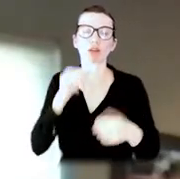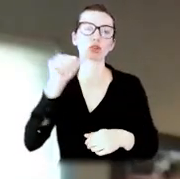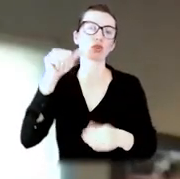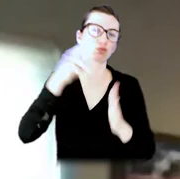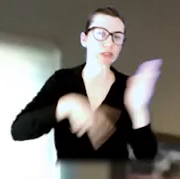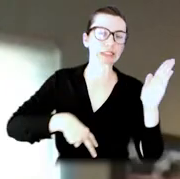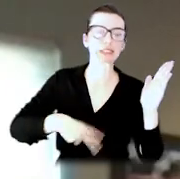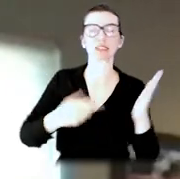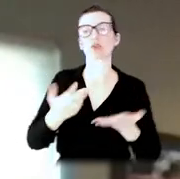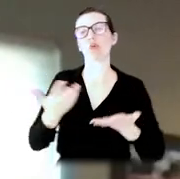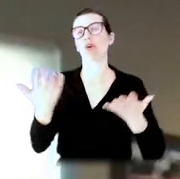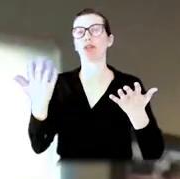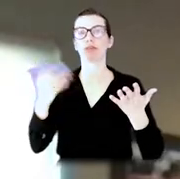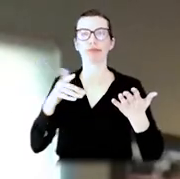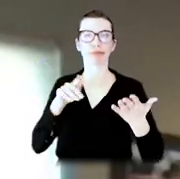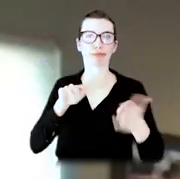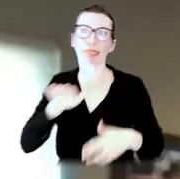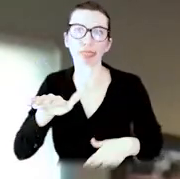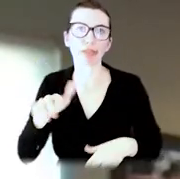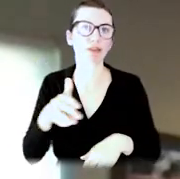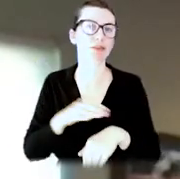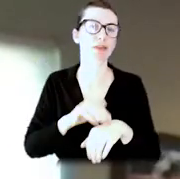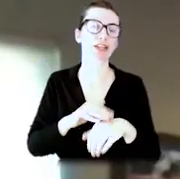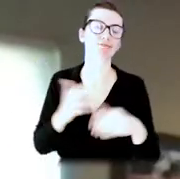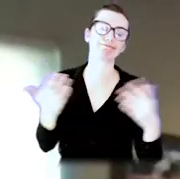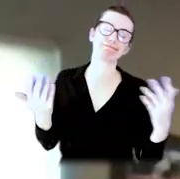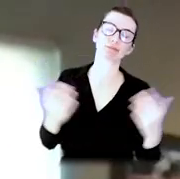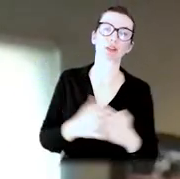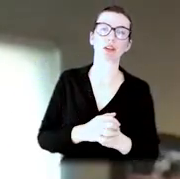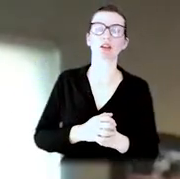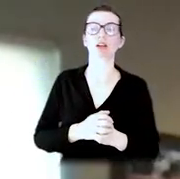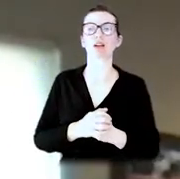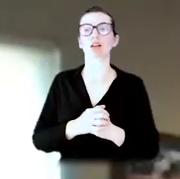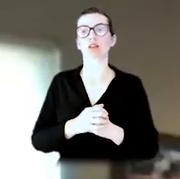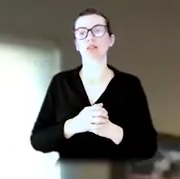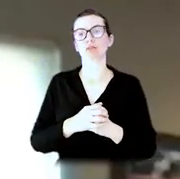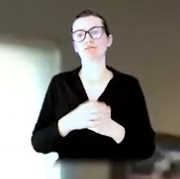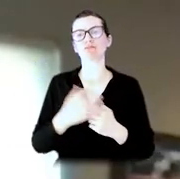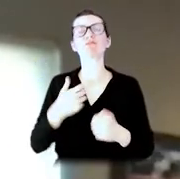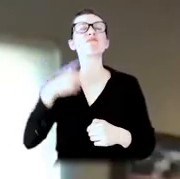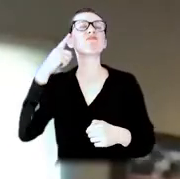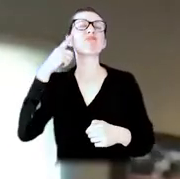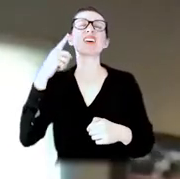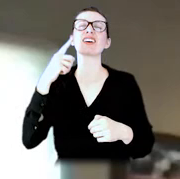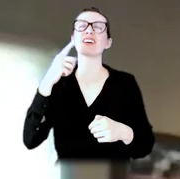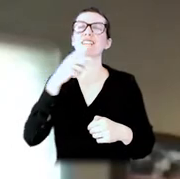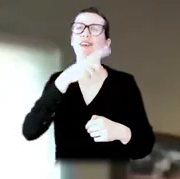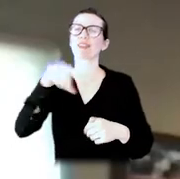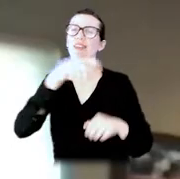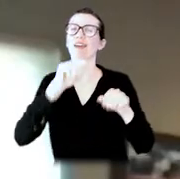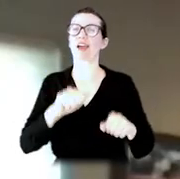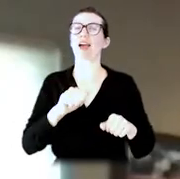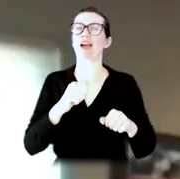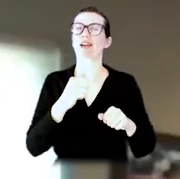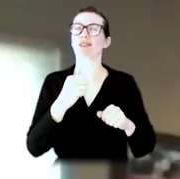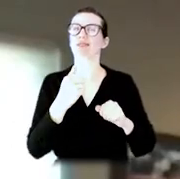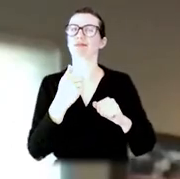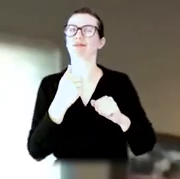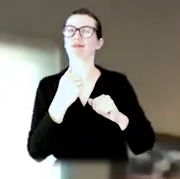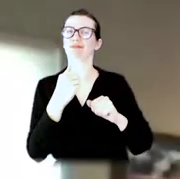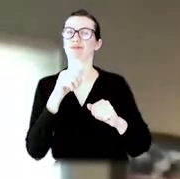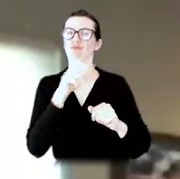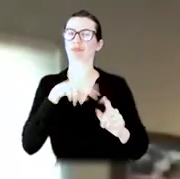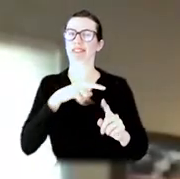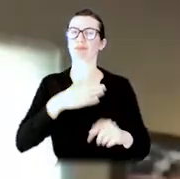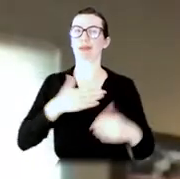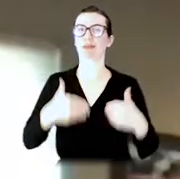you know, just kind of lunge forward. And I think they can kind of tell by my body language a little bit, like whether I'm